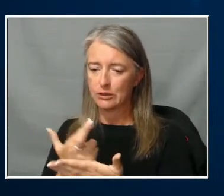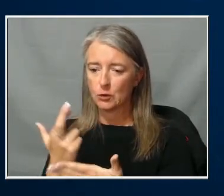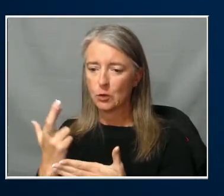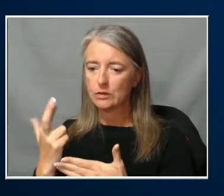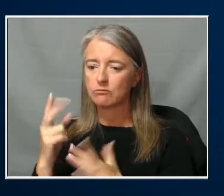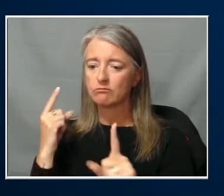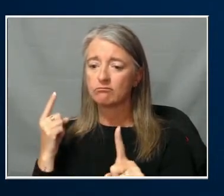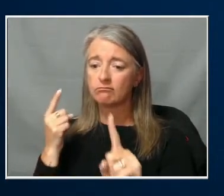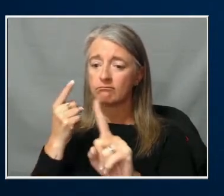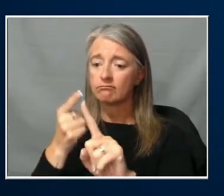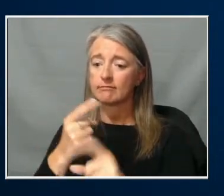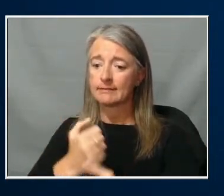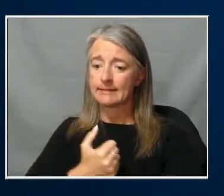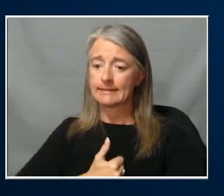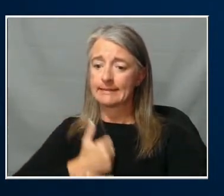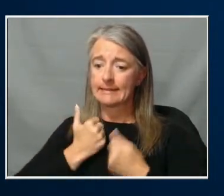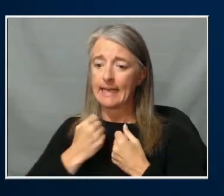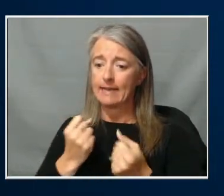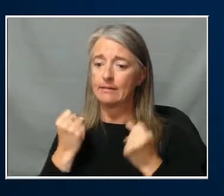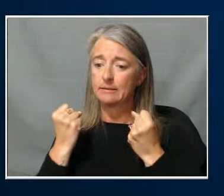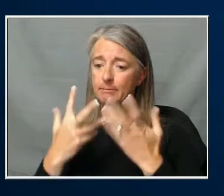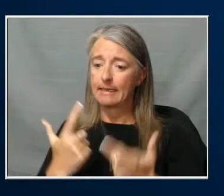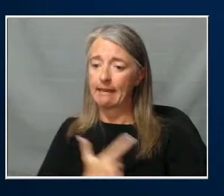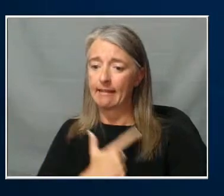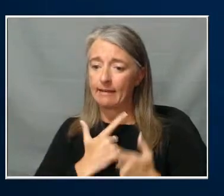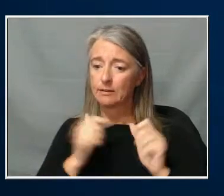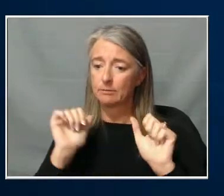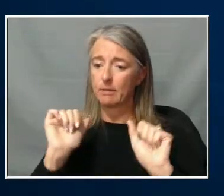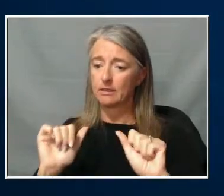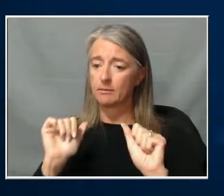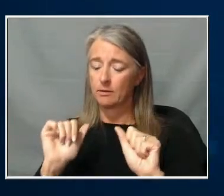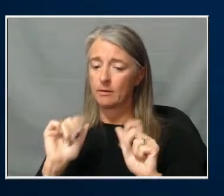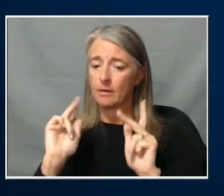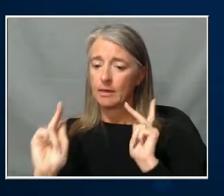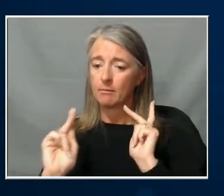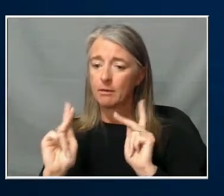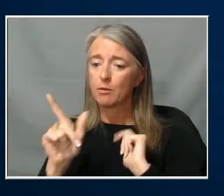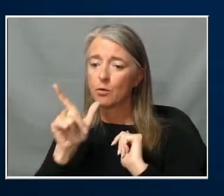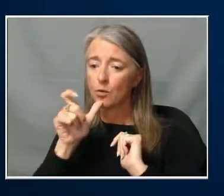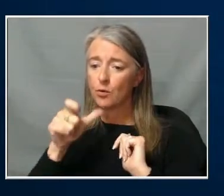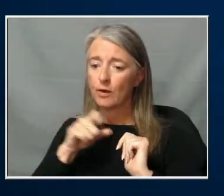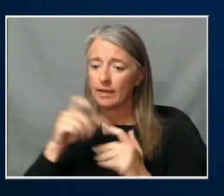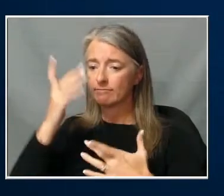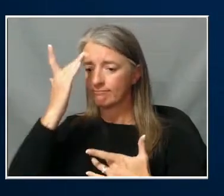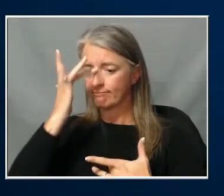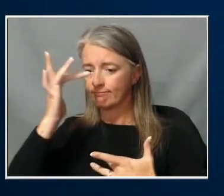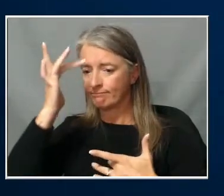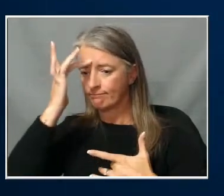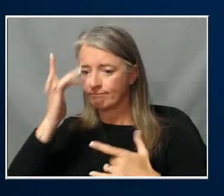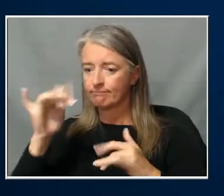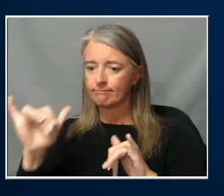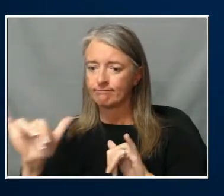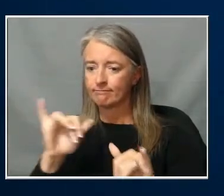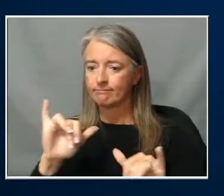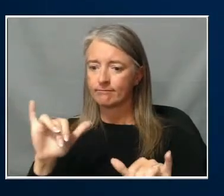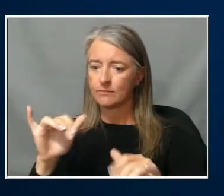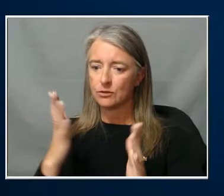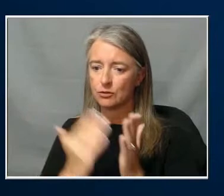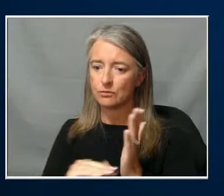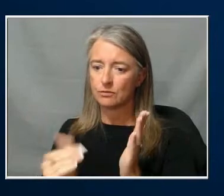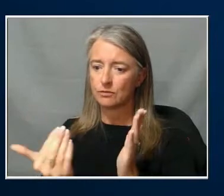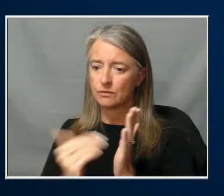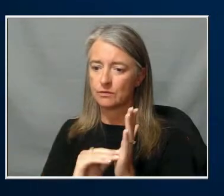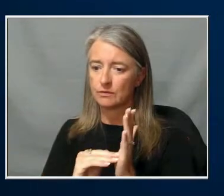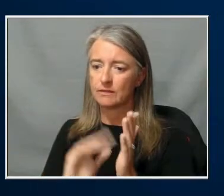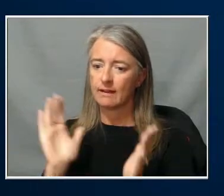to save as many lives as possible. And so people who have diseases that are likely to recur are going to be